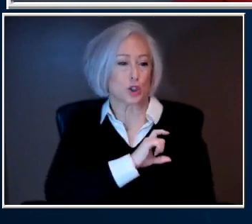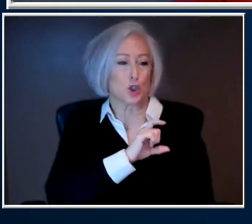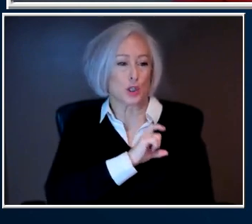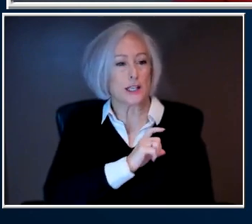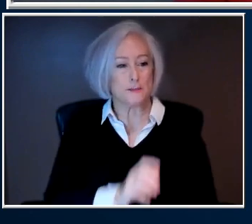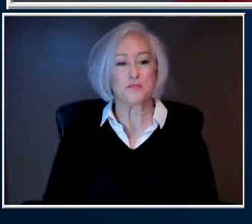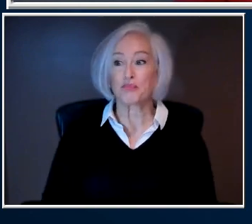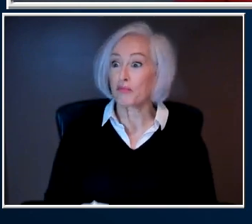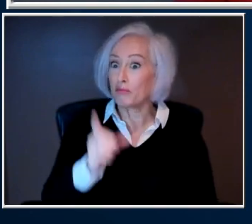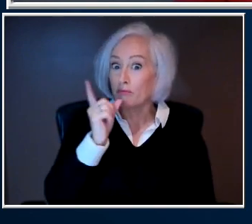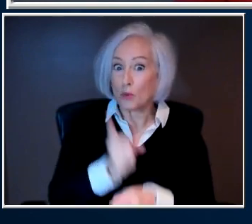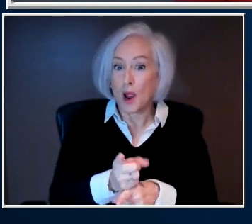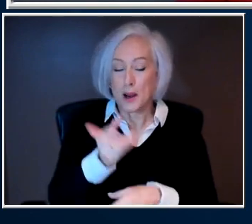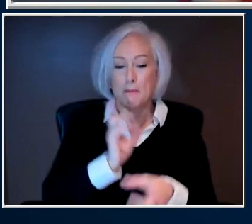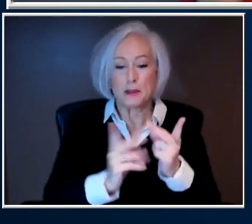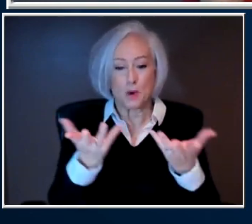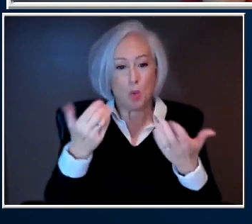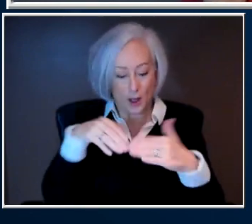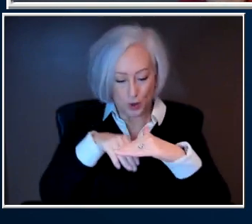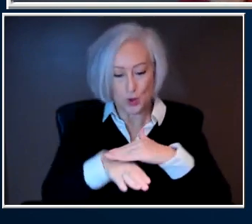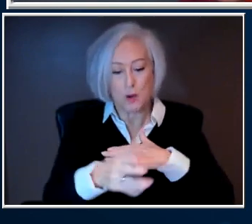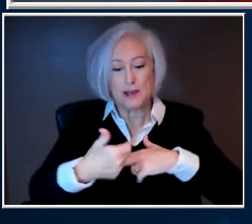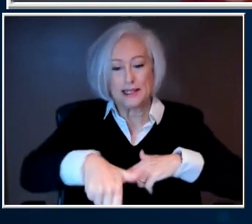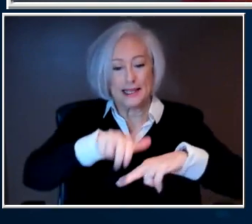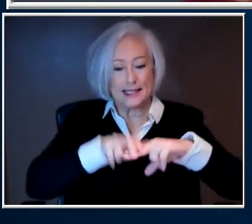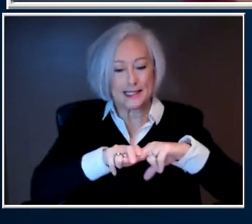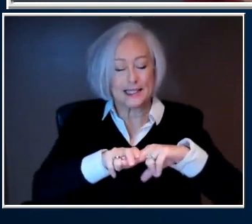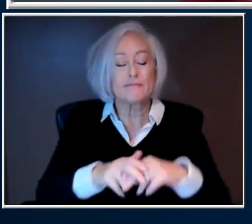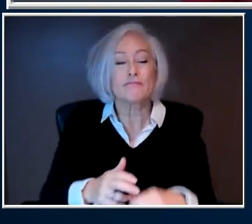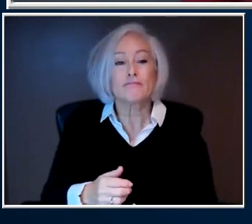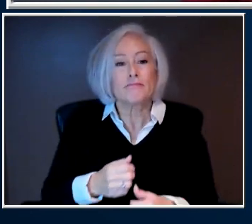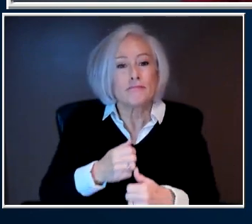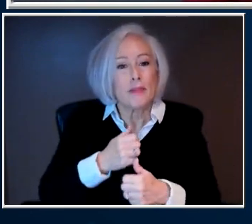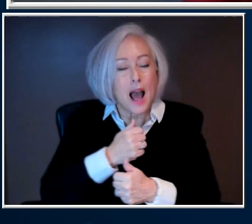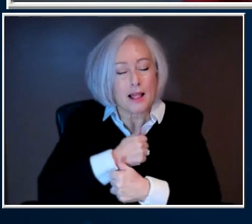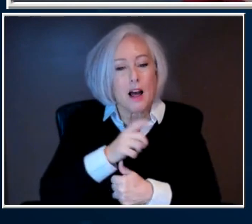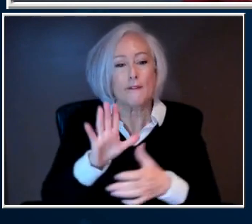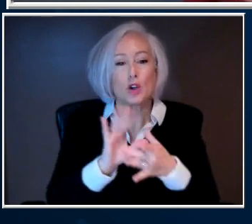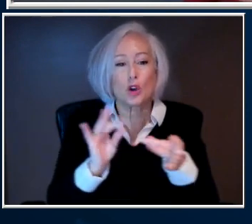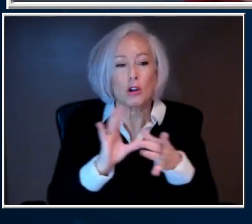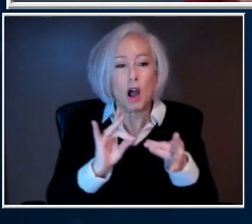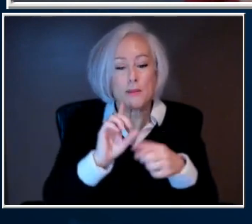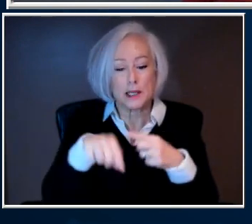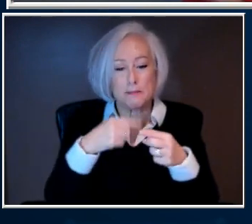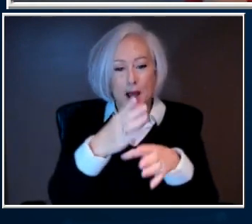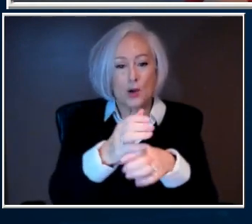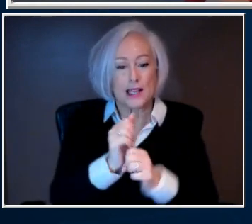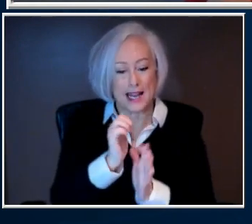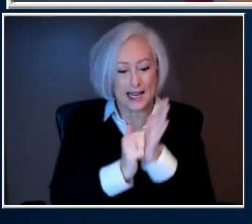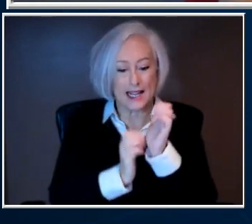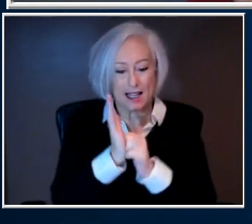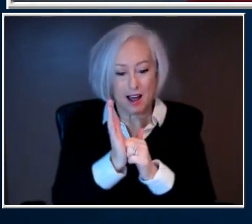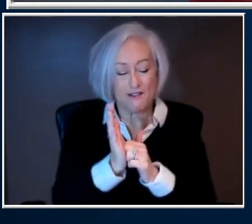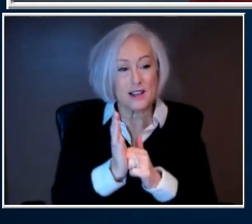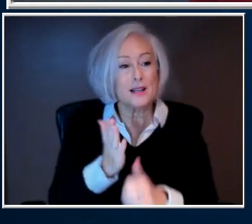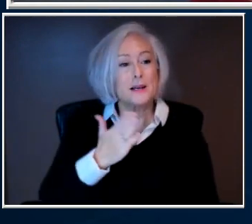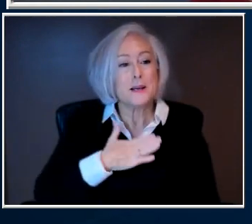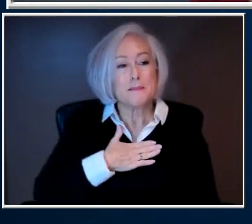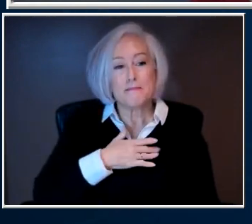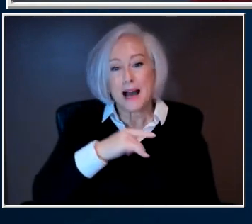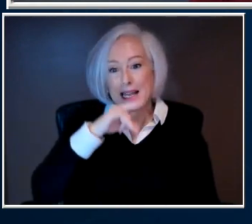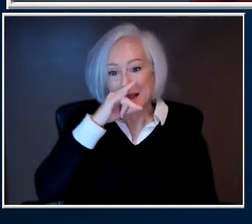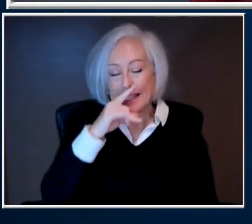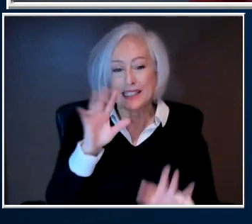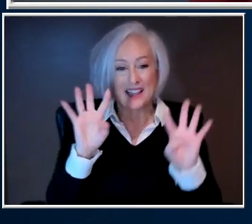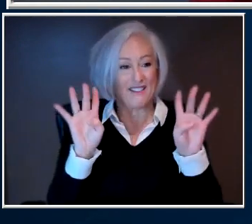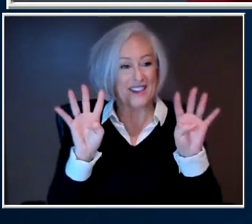get situated. I love what you said, though, about kids and getting those gloves. I know as a parent, like my kids' fingers, they were out sledding the other day, and I'm always